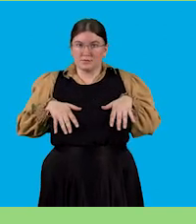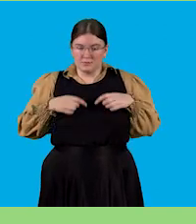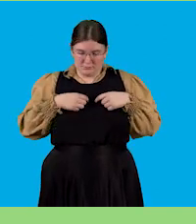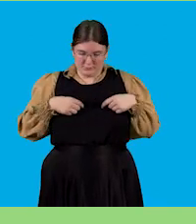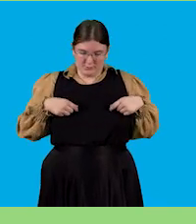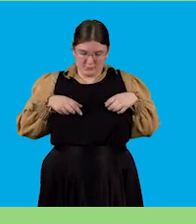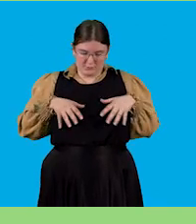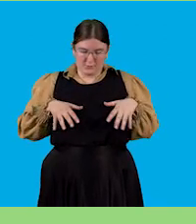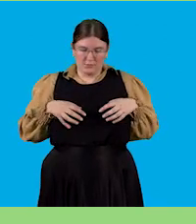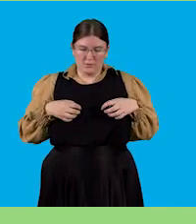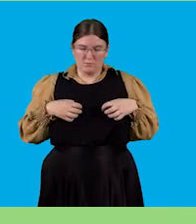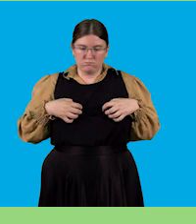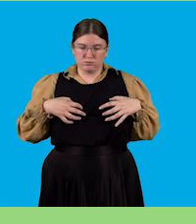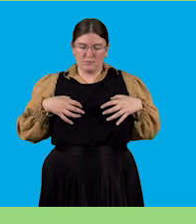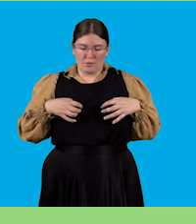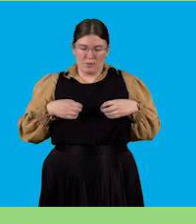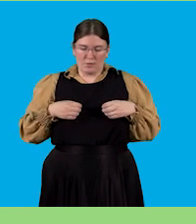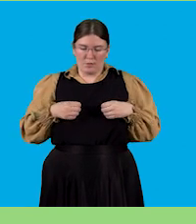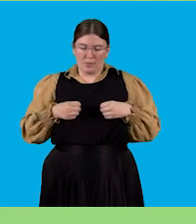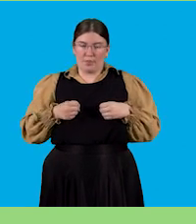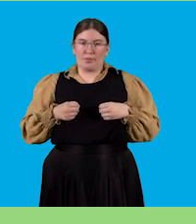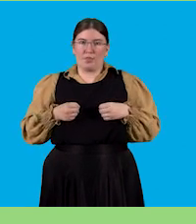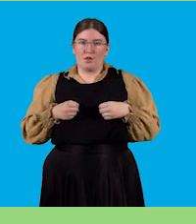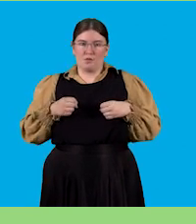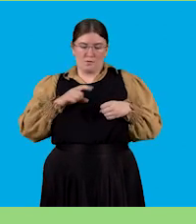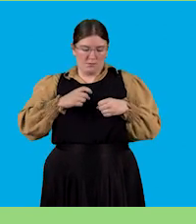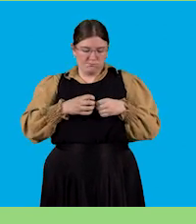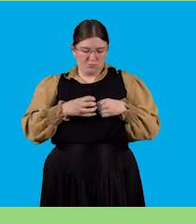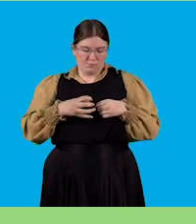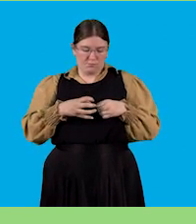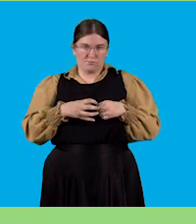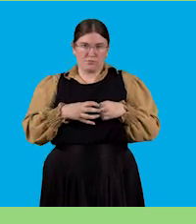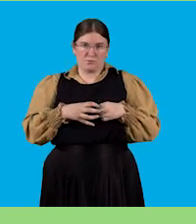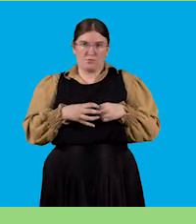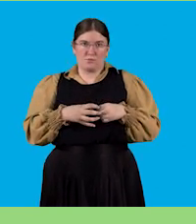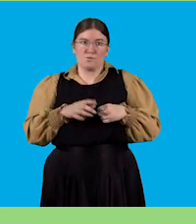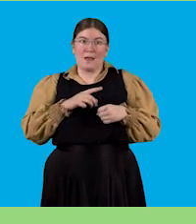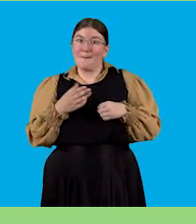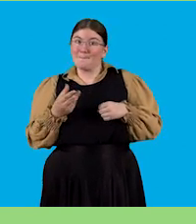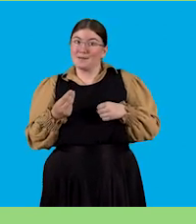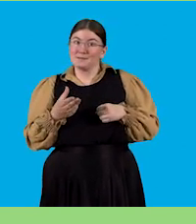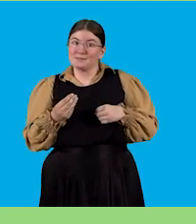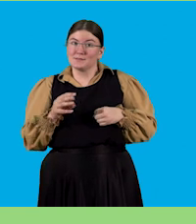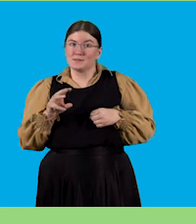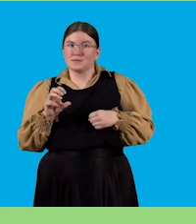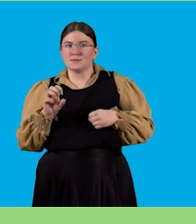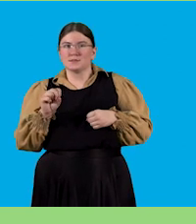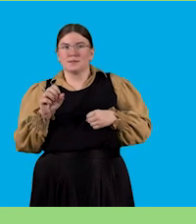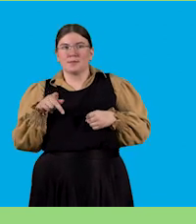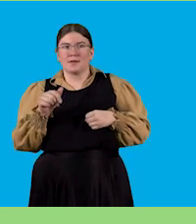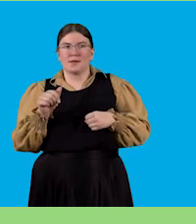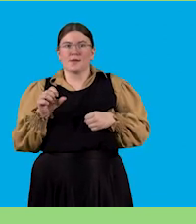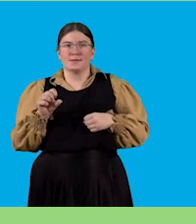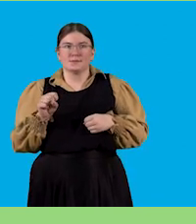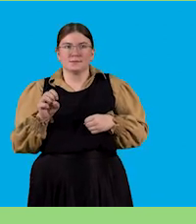bronchioles. They constrict, meaning that they become smaller due to muscle spasm.